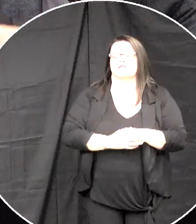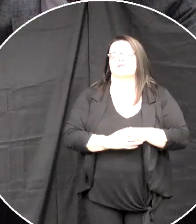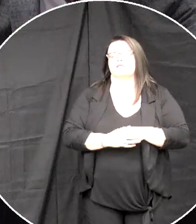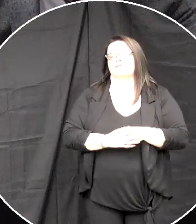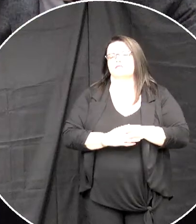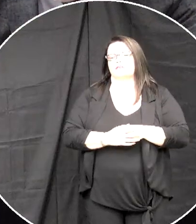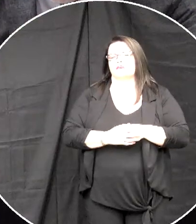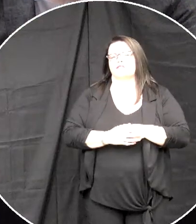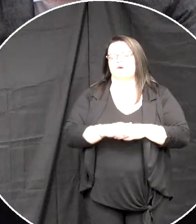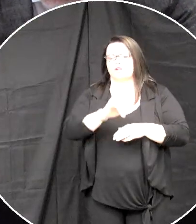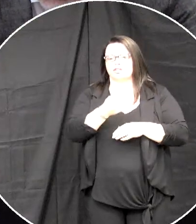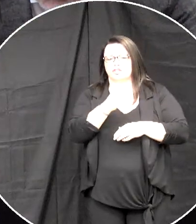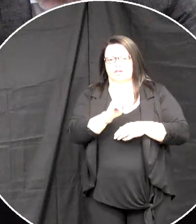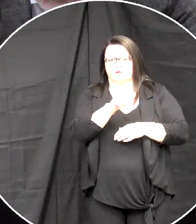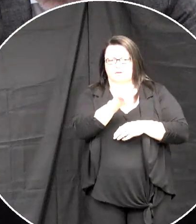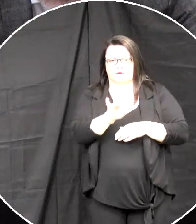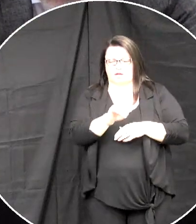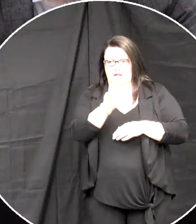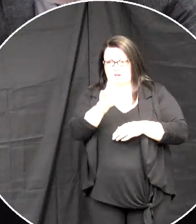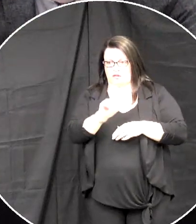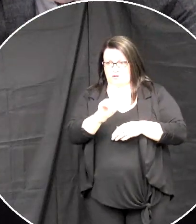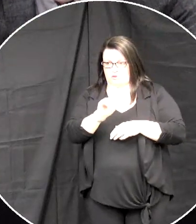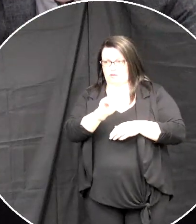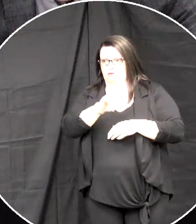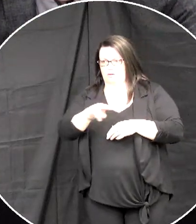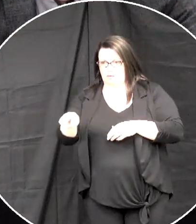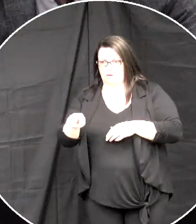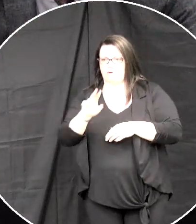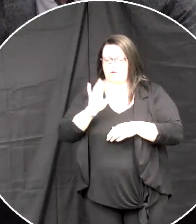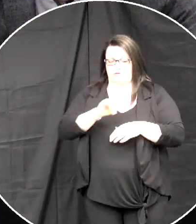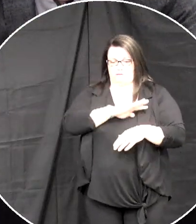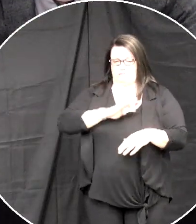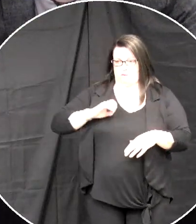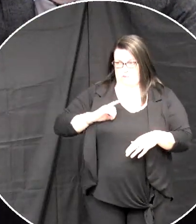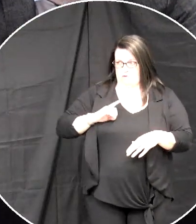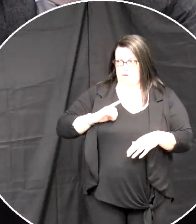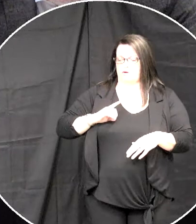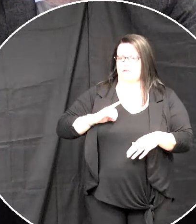28, 2022, the board of the foundation